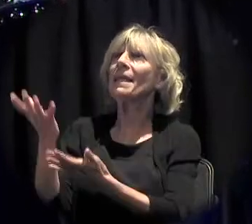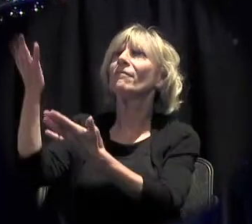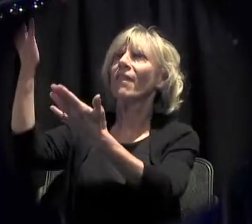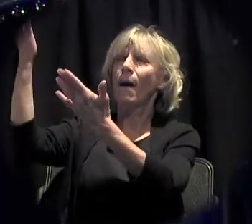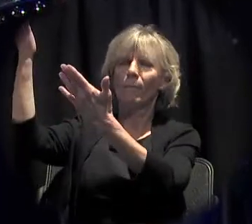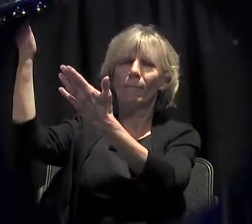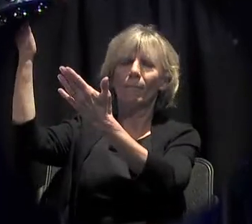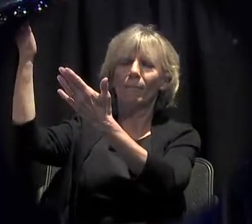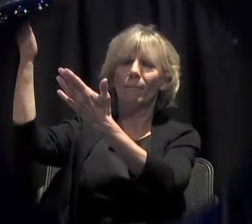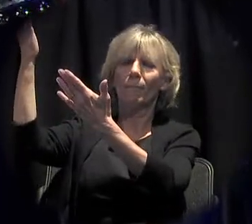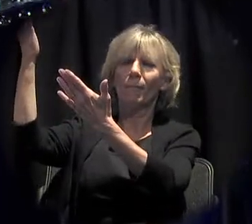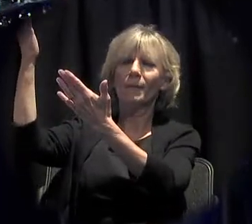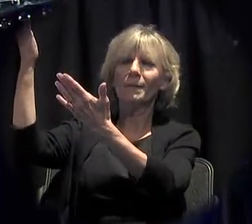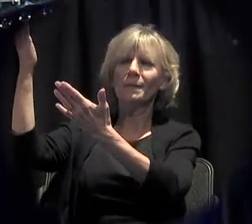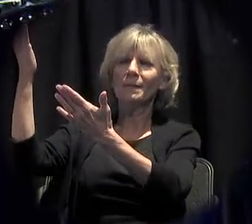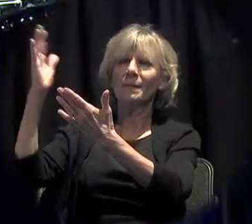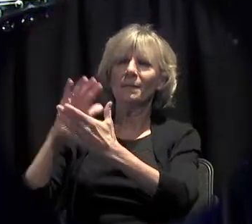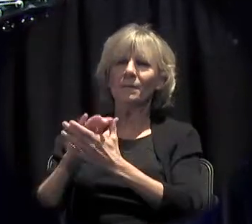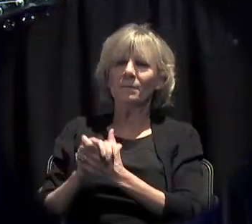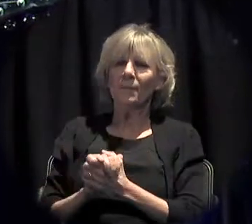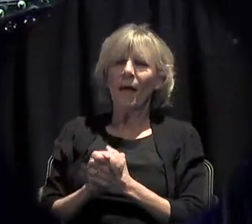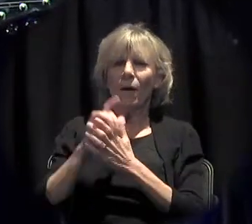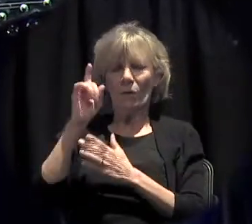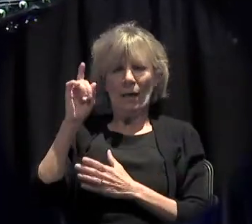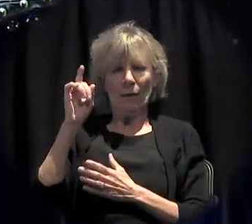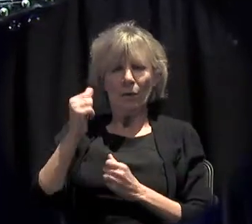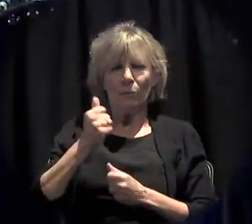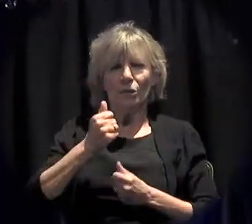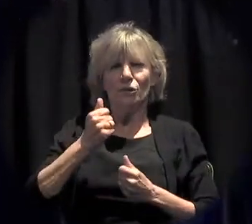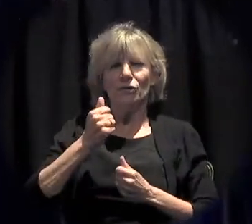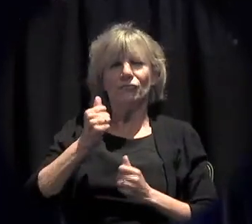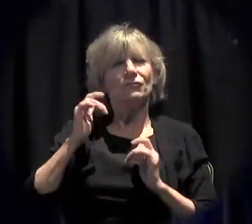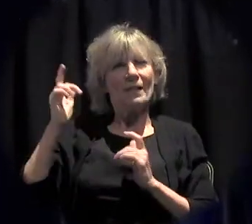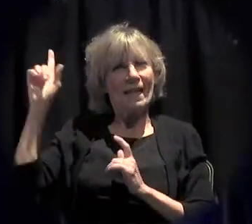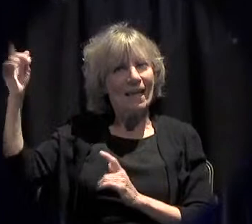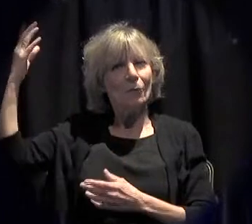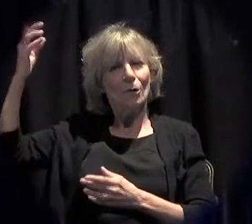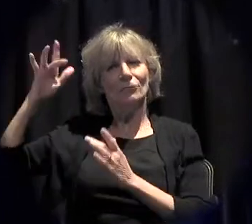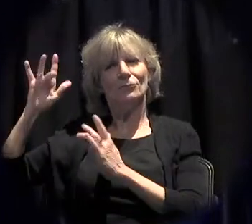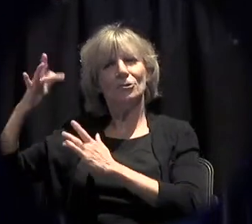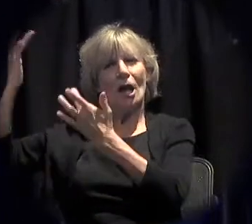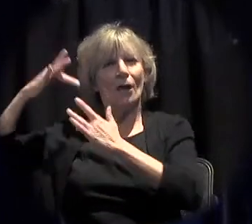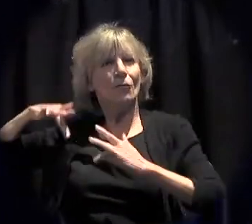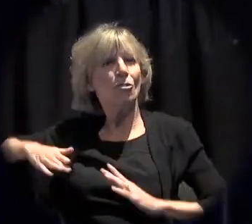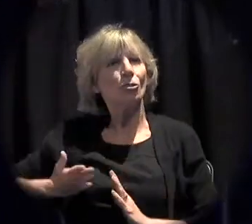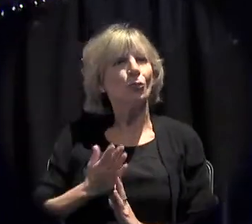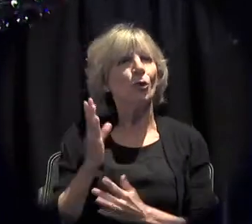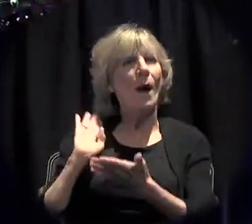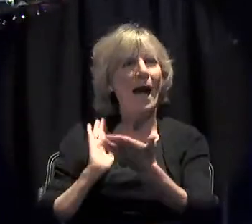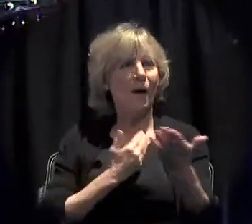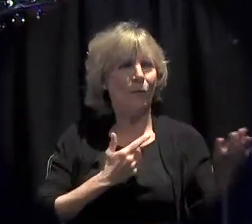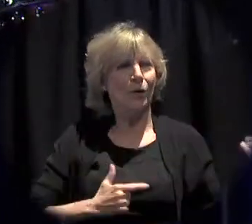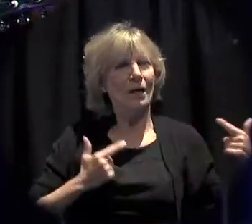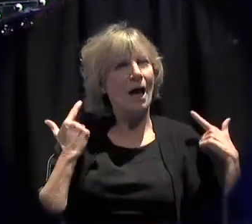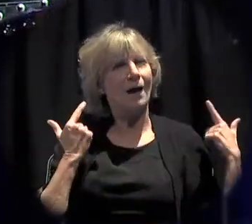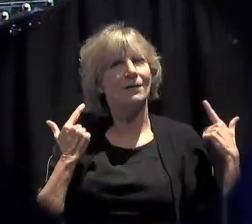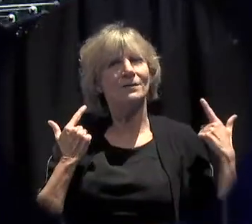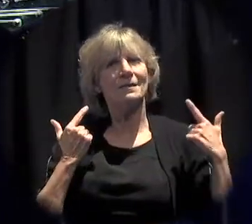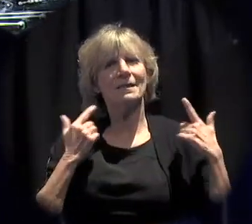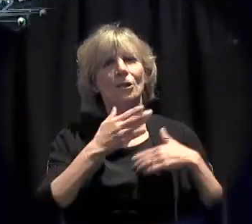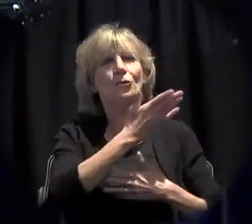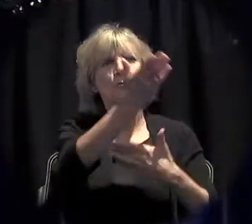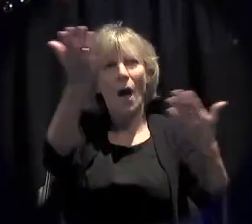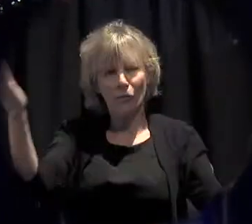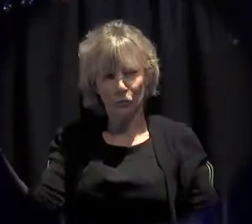know the loving, saving grace of Jesus Christ, that he would shine in the shadows of our lives and others. Let's